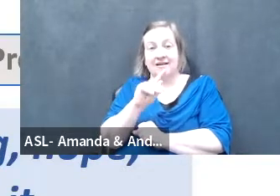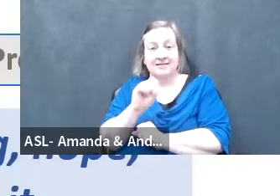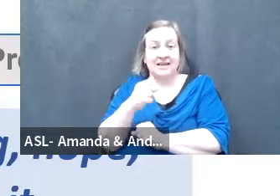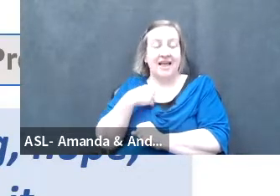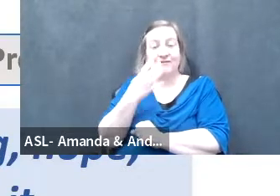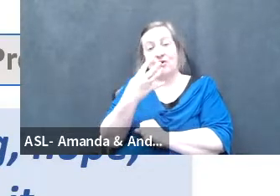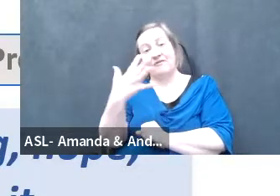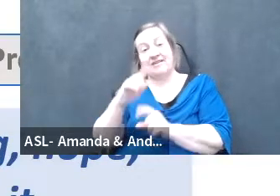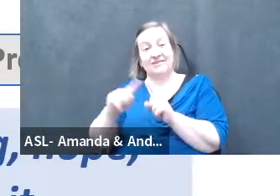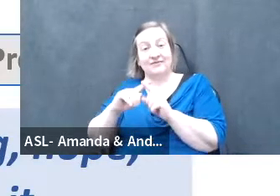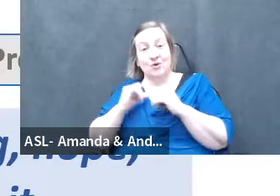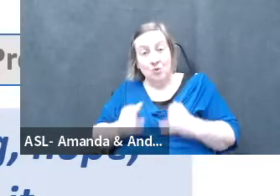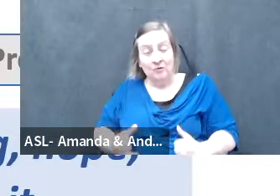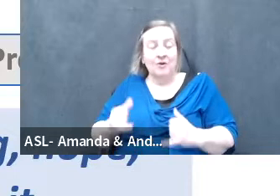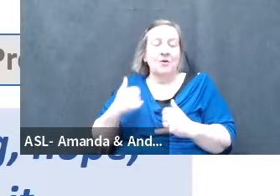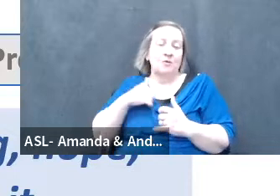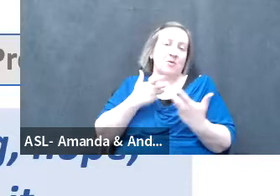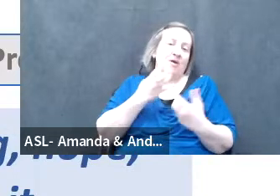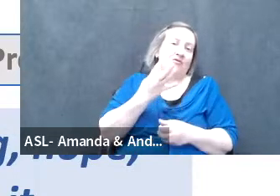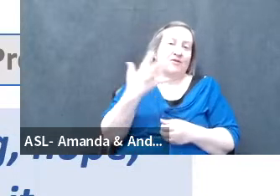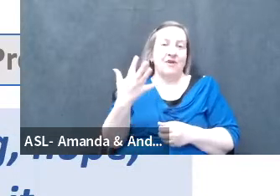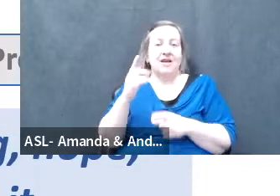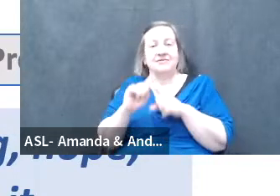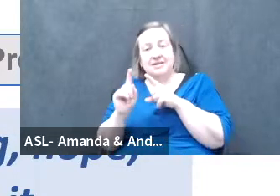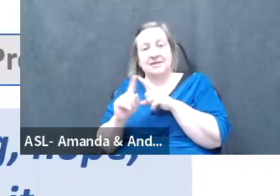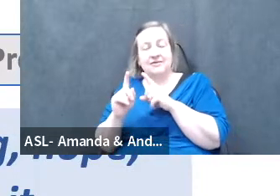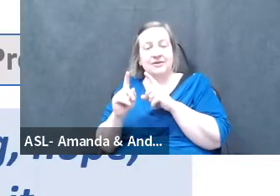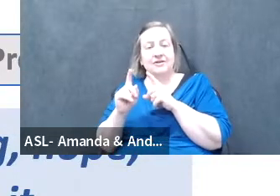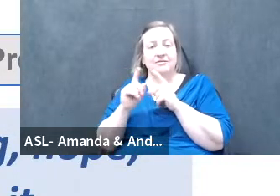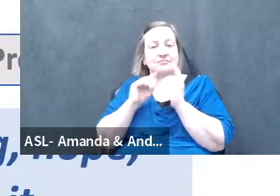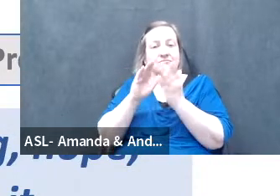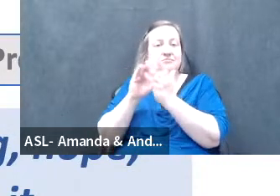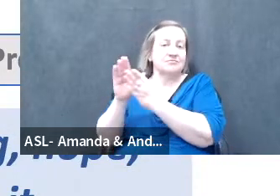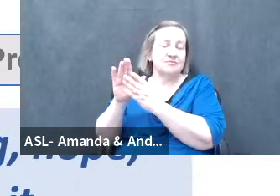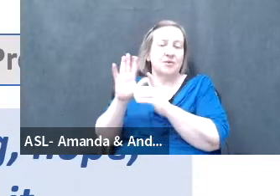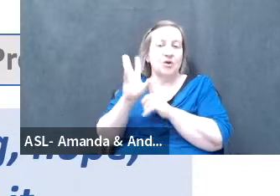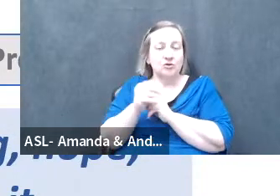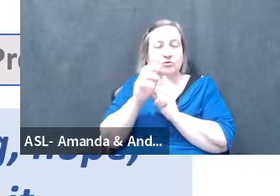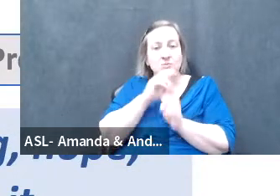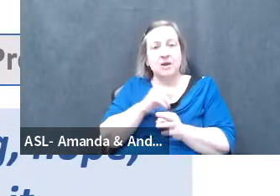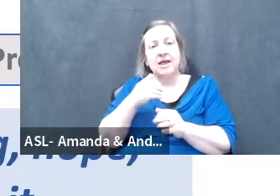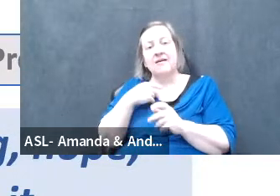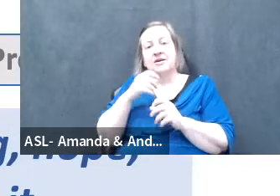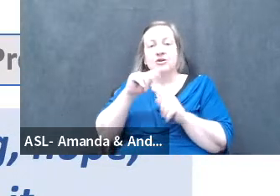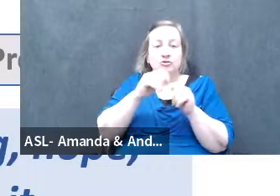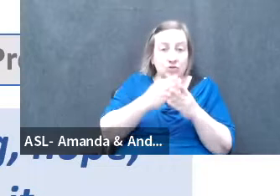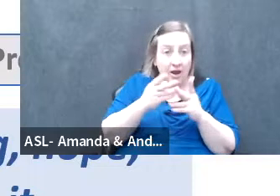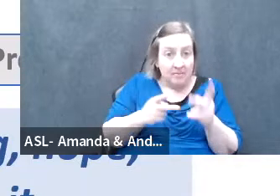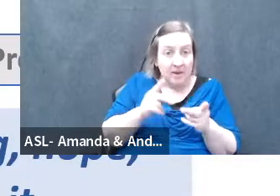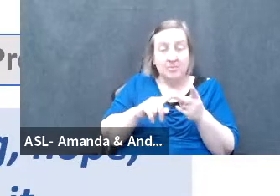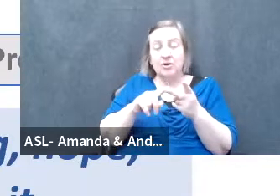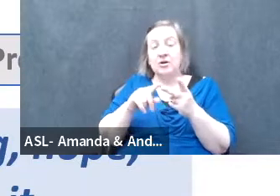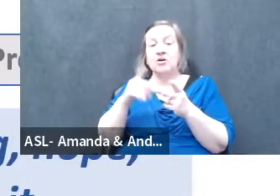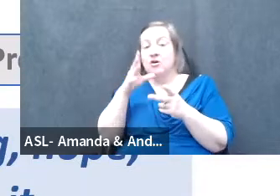stages of cultural responsiveness, as we have tribal members, urban, rural. All of these things have to be taken